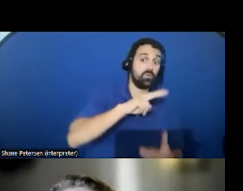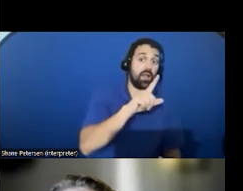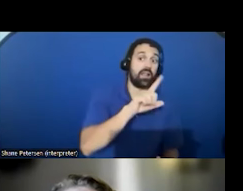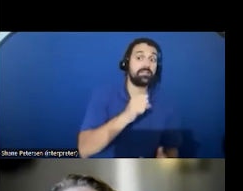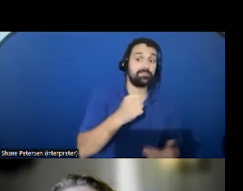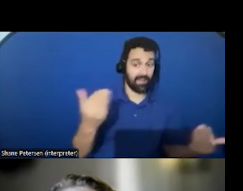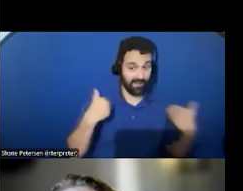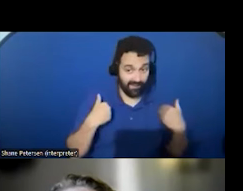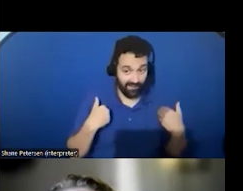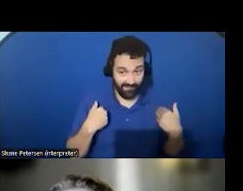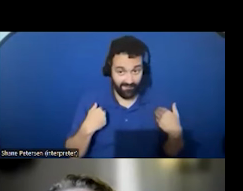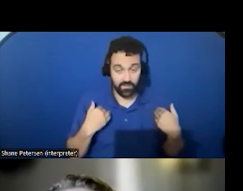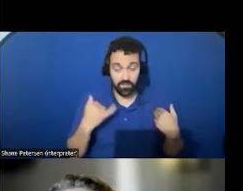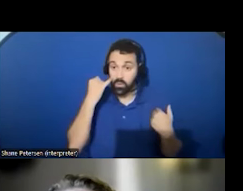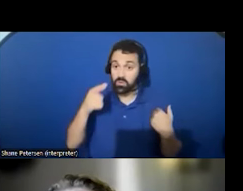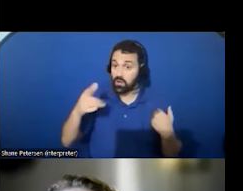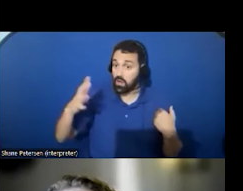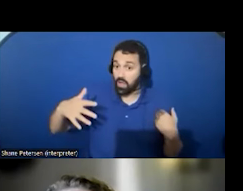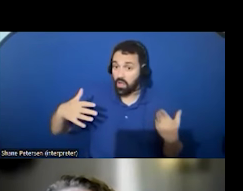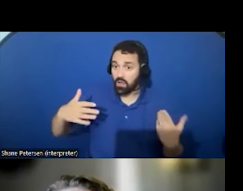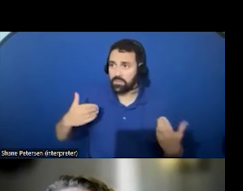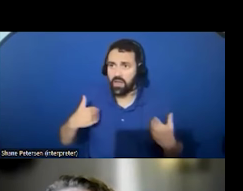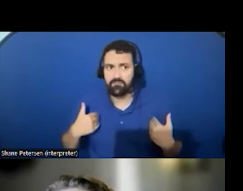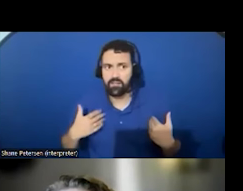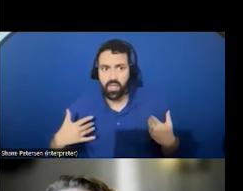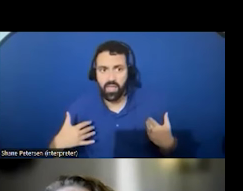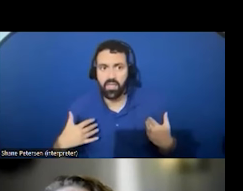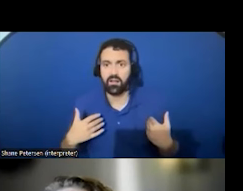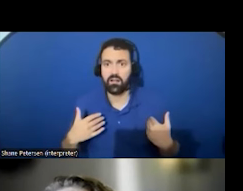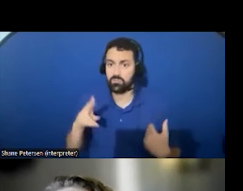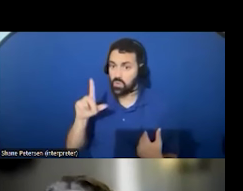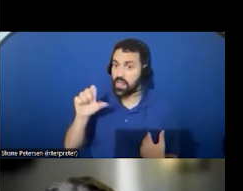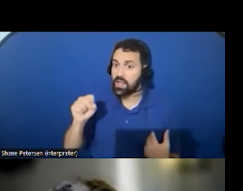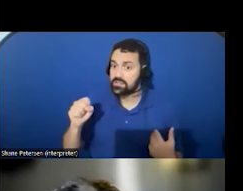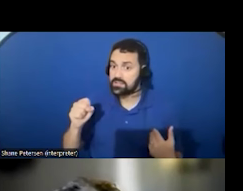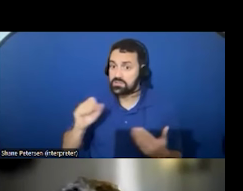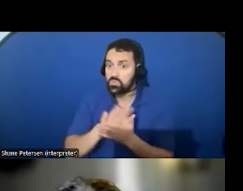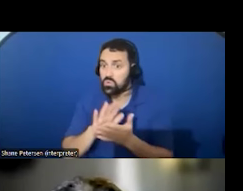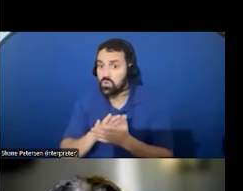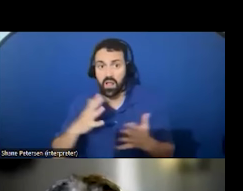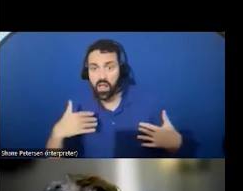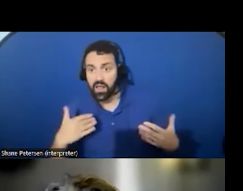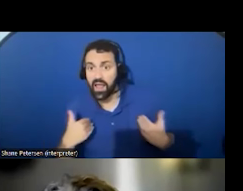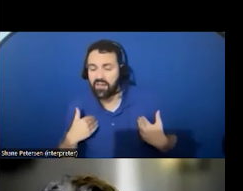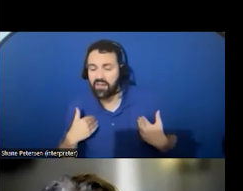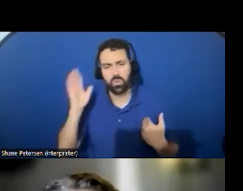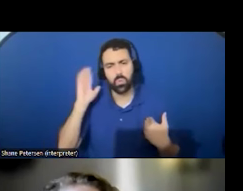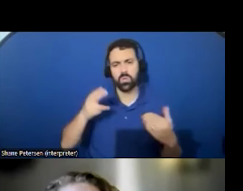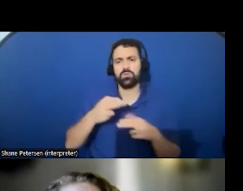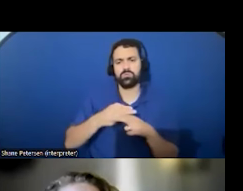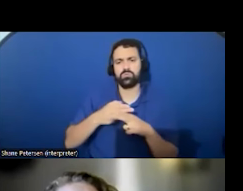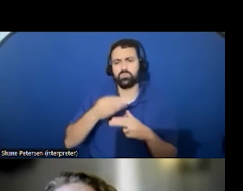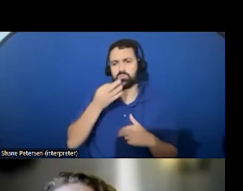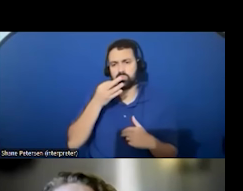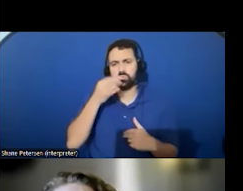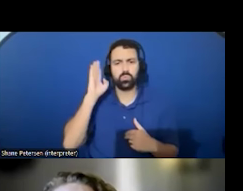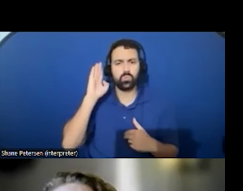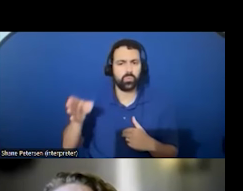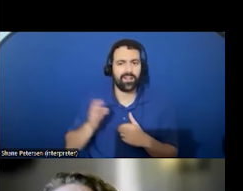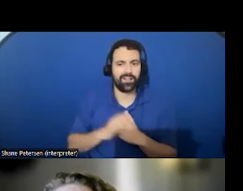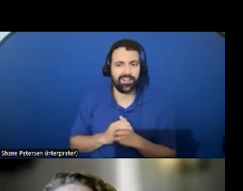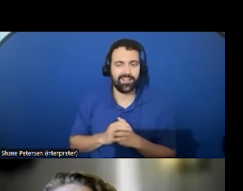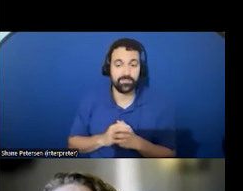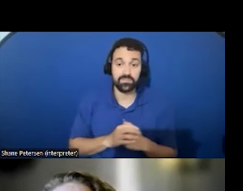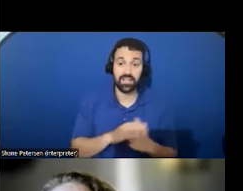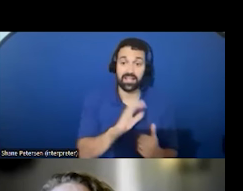now. So if you don't have it yet and you are at a ULS school, chances are it is coming soon. It does work in both